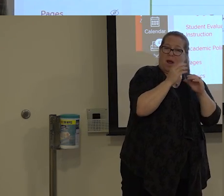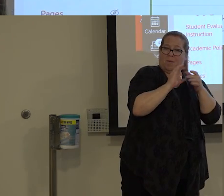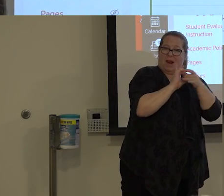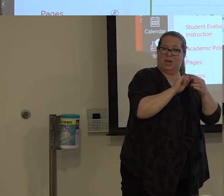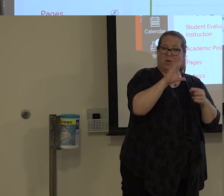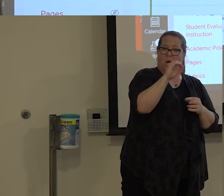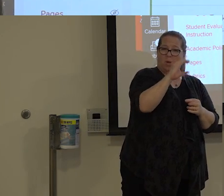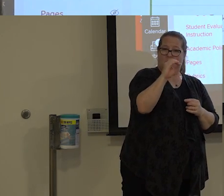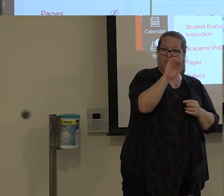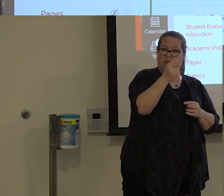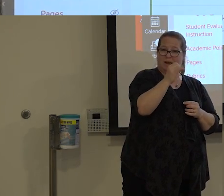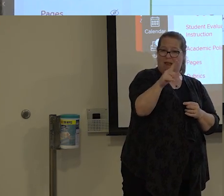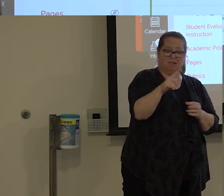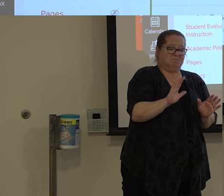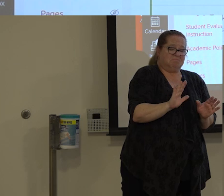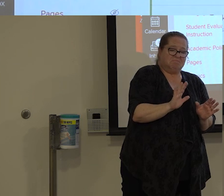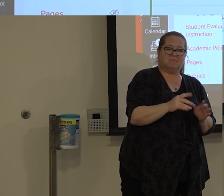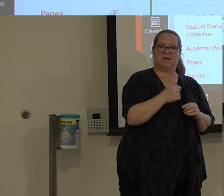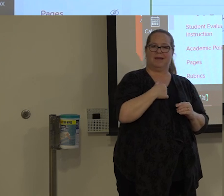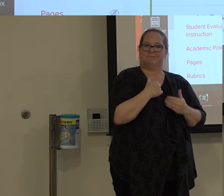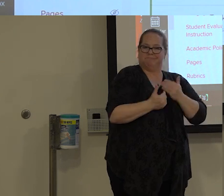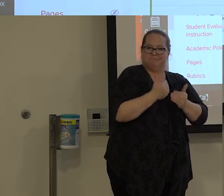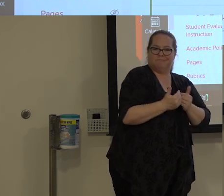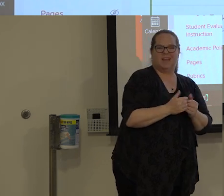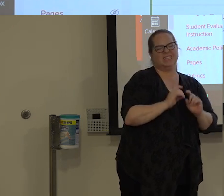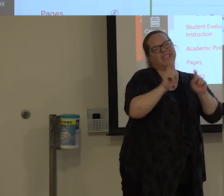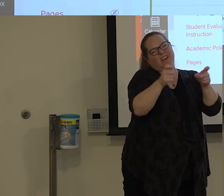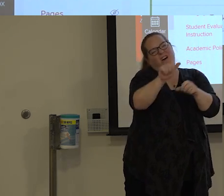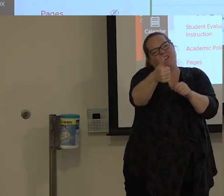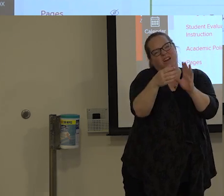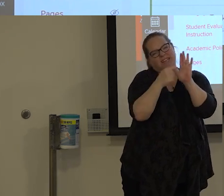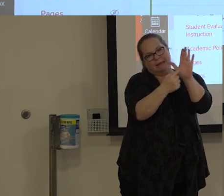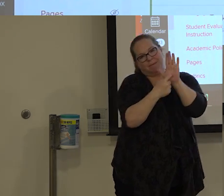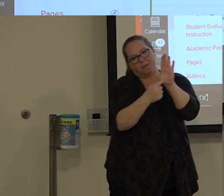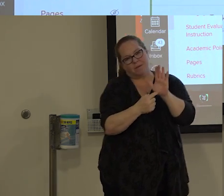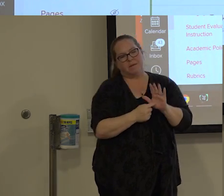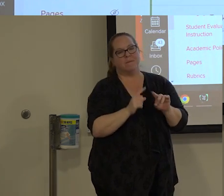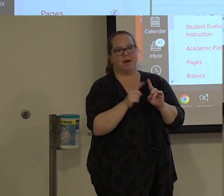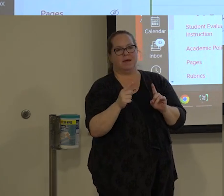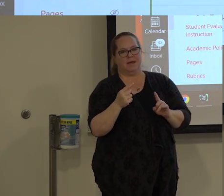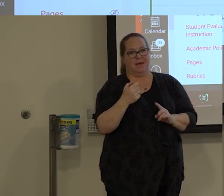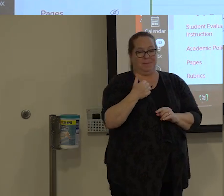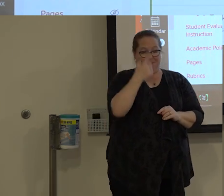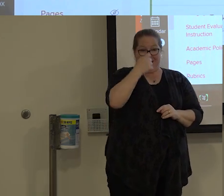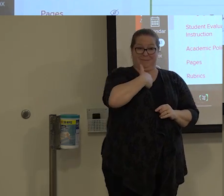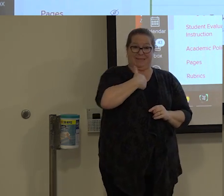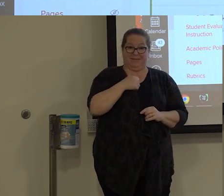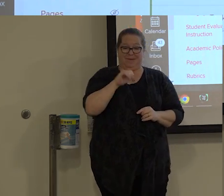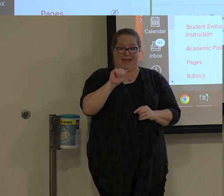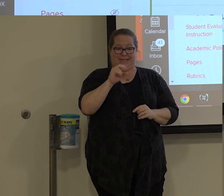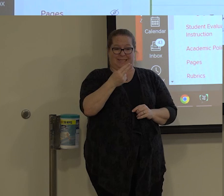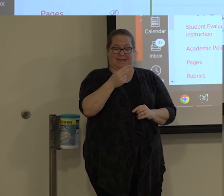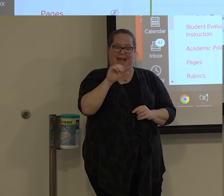likely. I love this girl. She went on to describe a few other examples and then said, "Perhaps this is something I do because I'm severely ADHD, and I